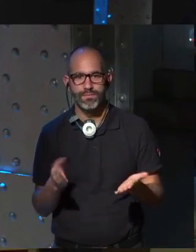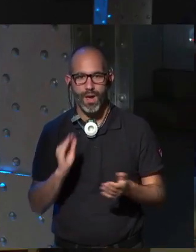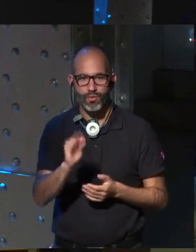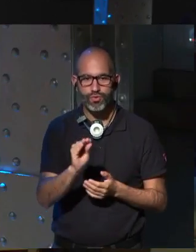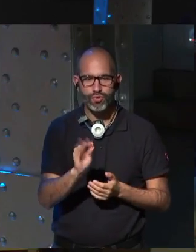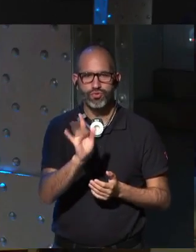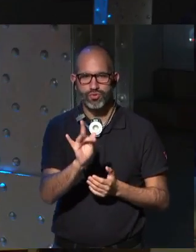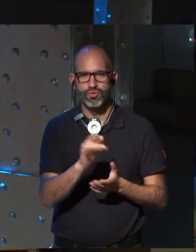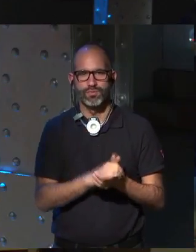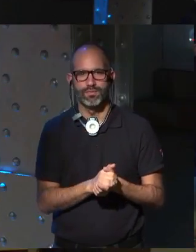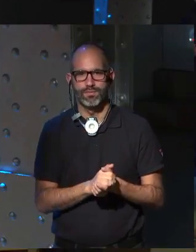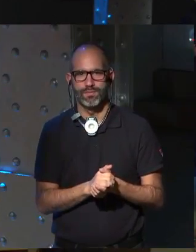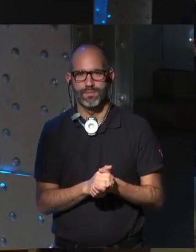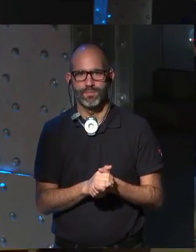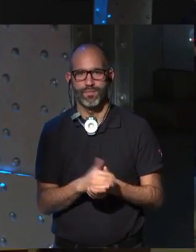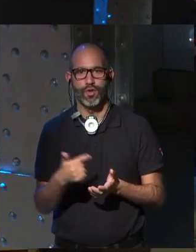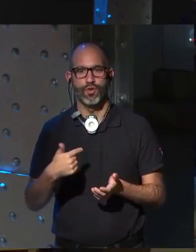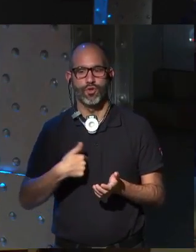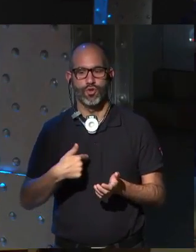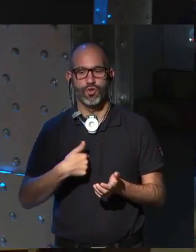Whatever, should I ask? Yeah, go ahead.